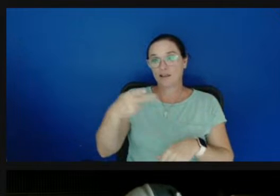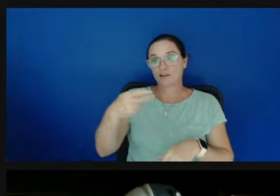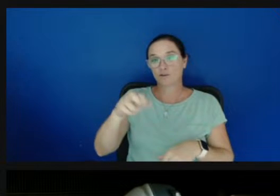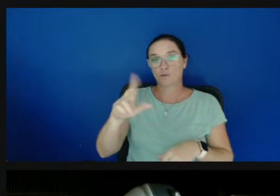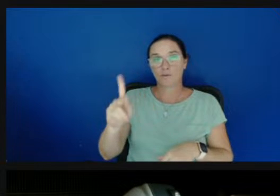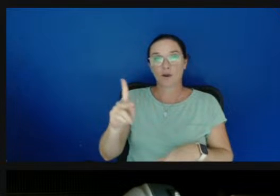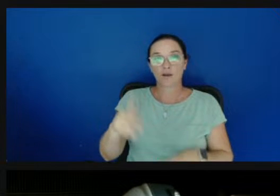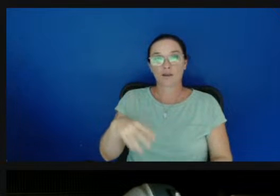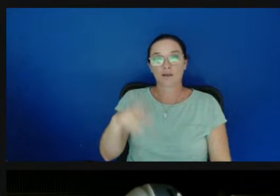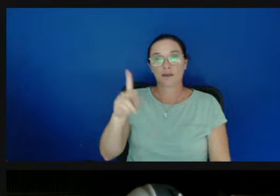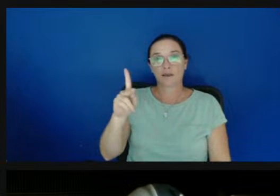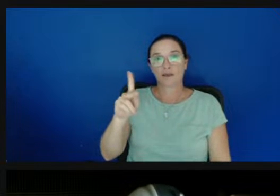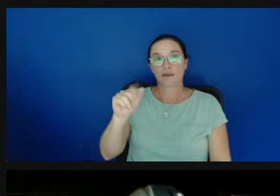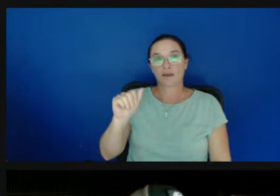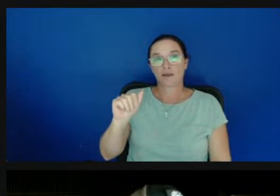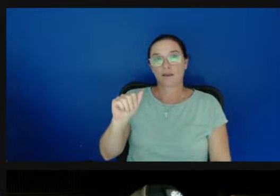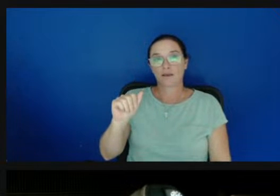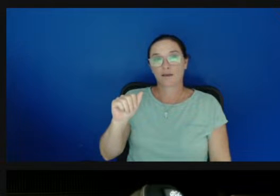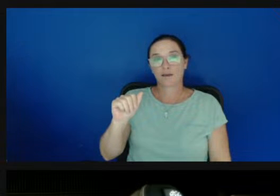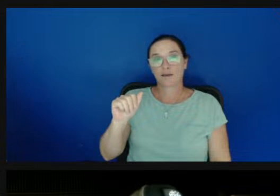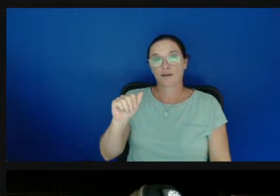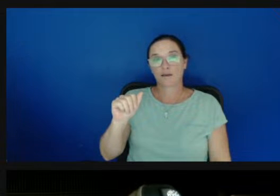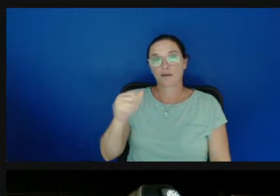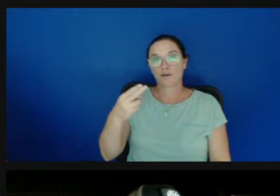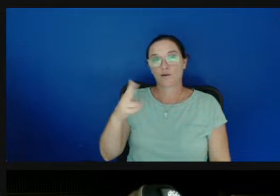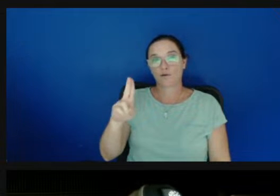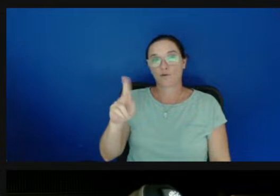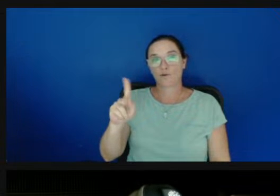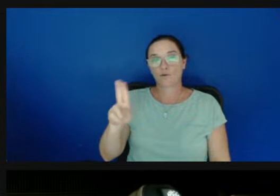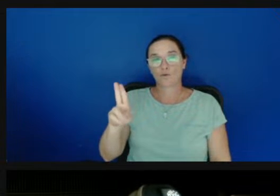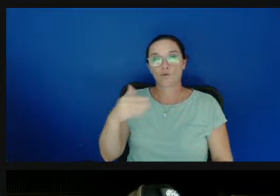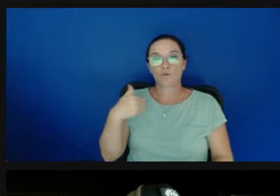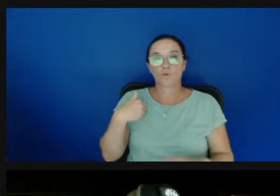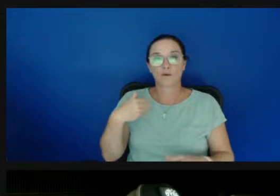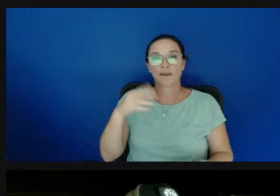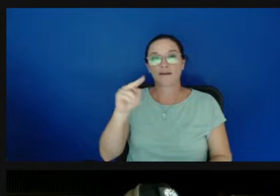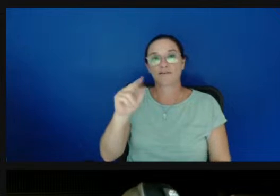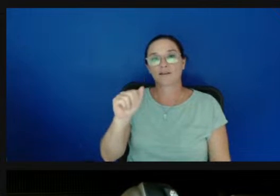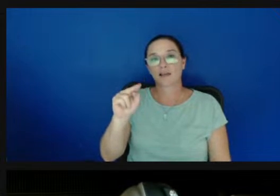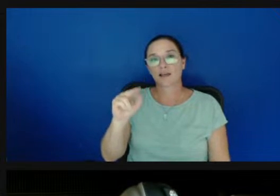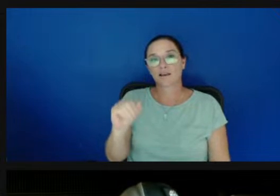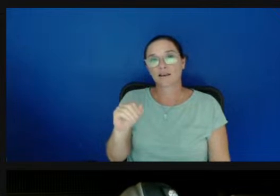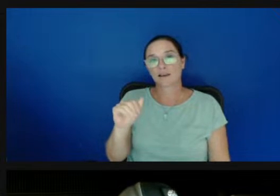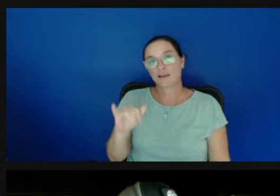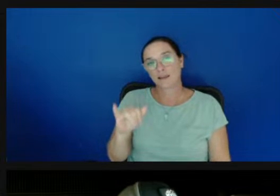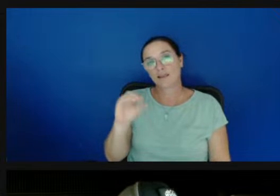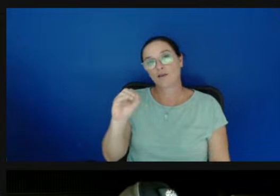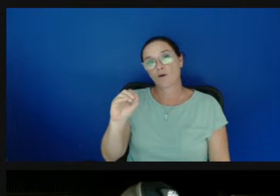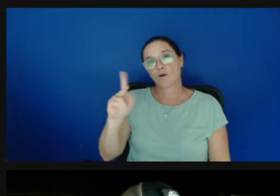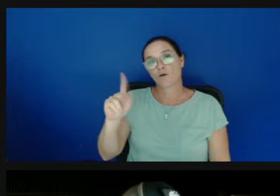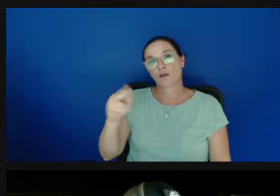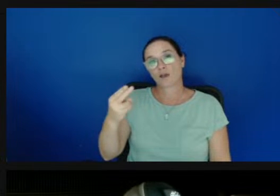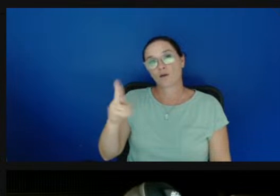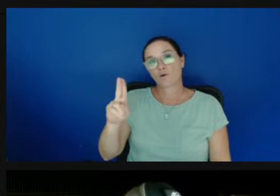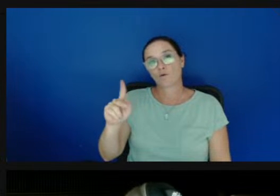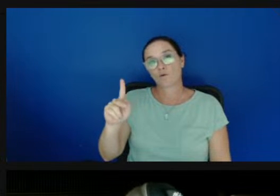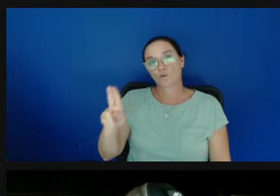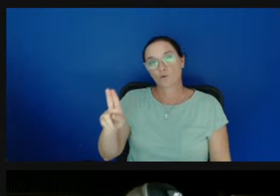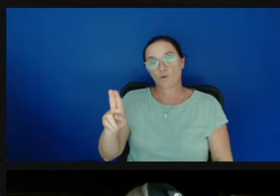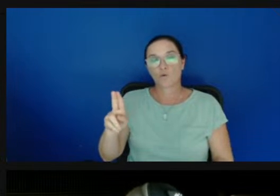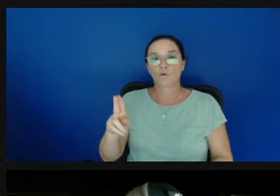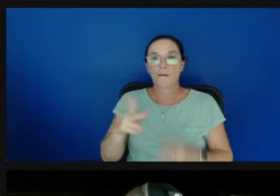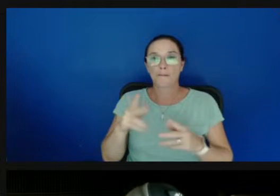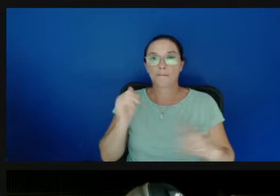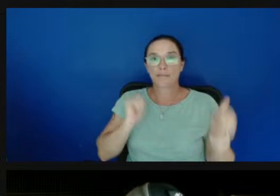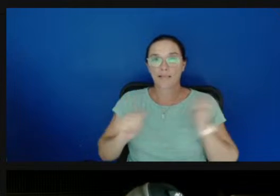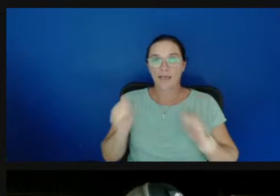Kahuku this Saturday encore of the performance Nanio Kahuku Living History Play, one-woman play on the location